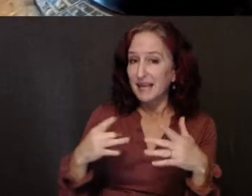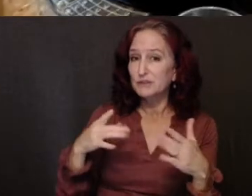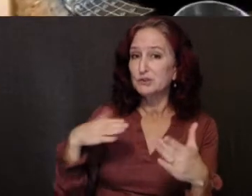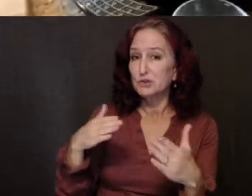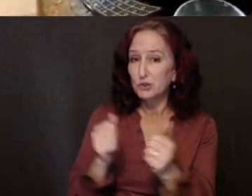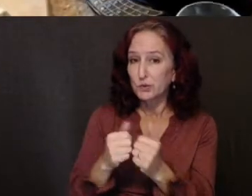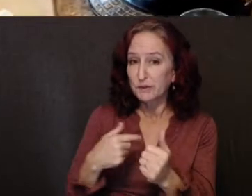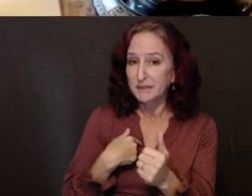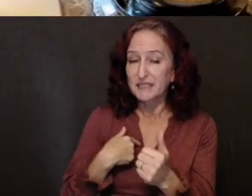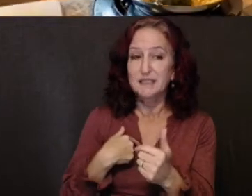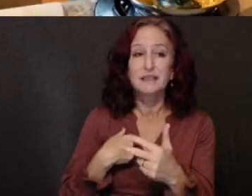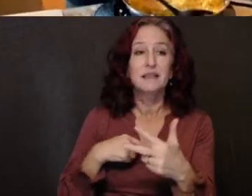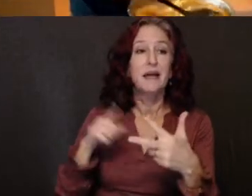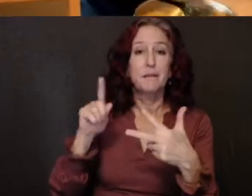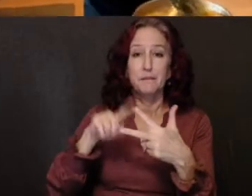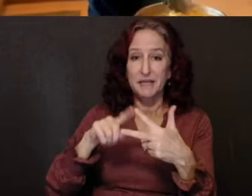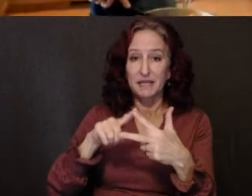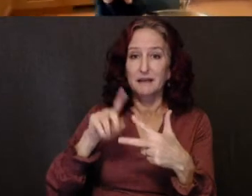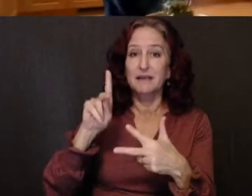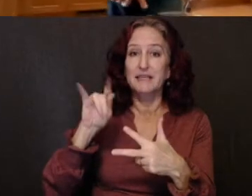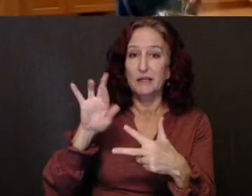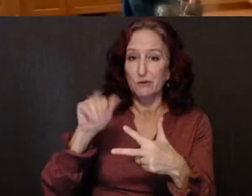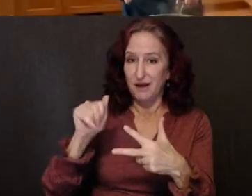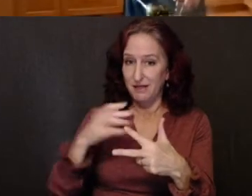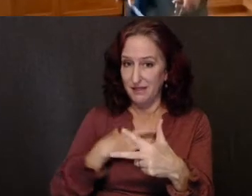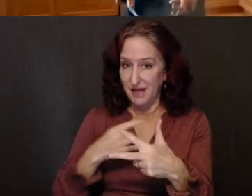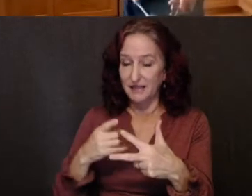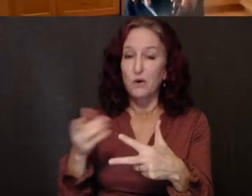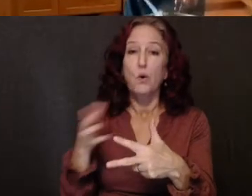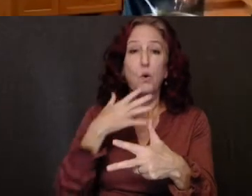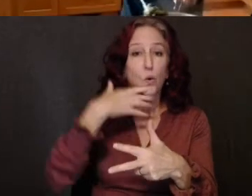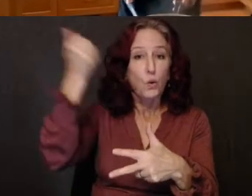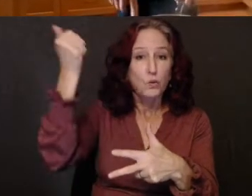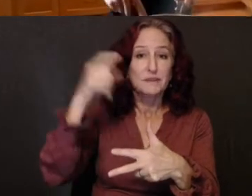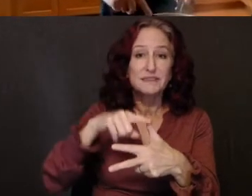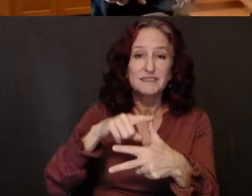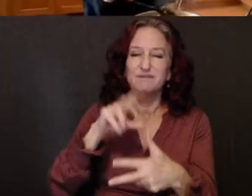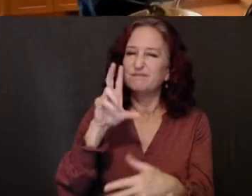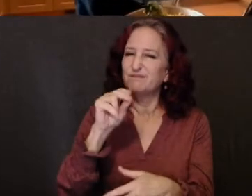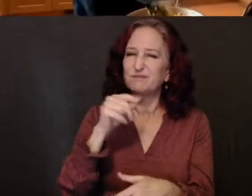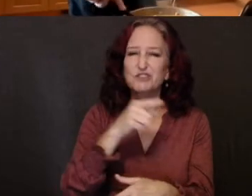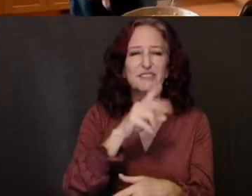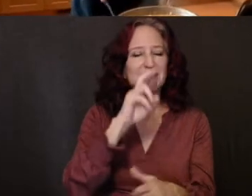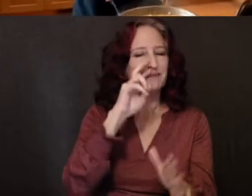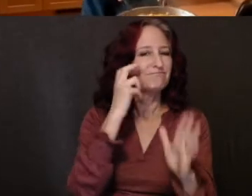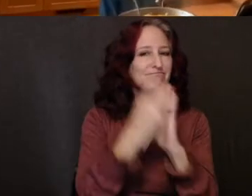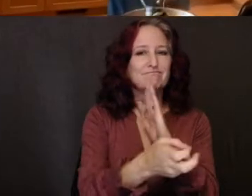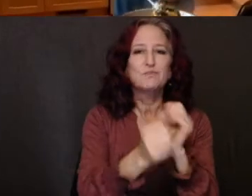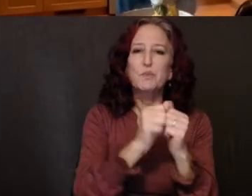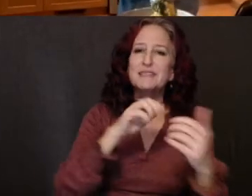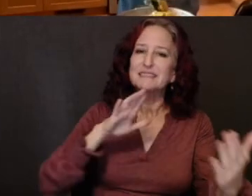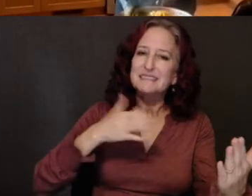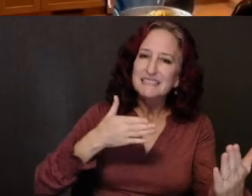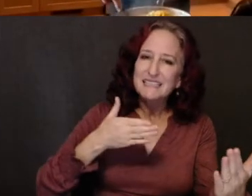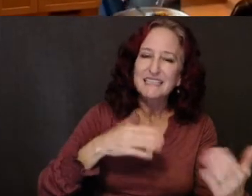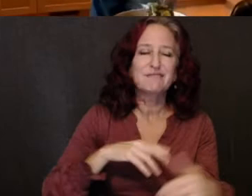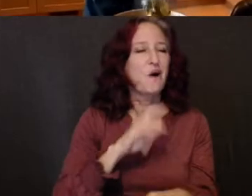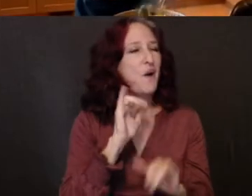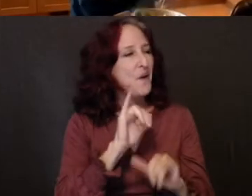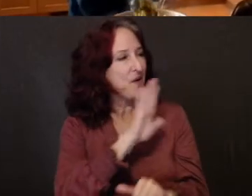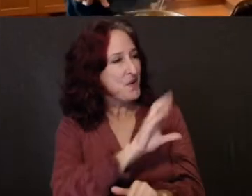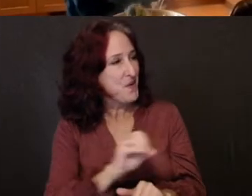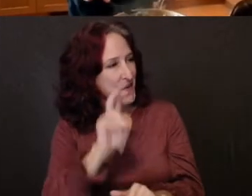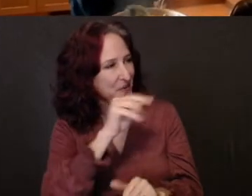one of them does. Actually, my littlest one, Sky, she likes to, and my middle daughter,